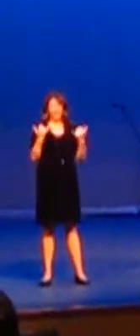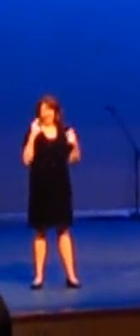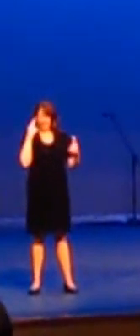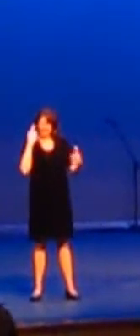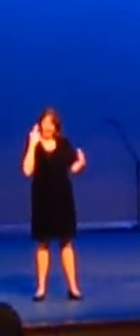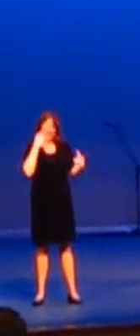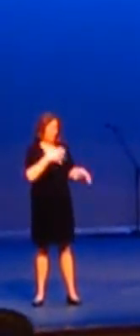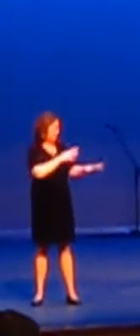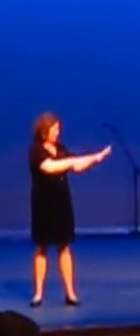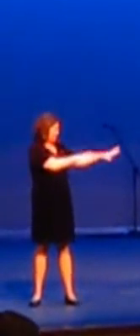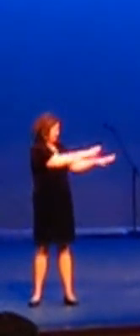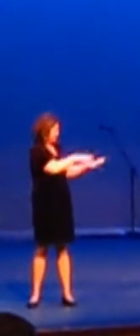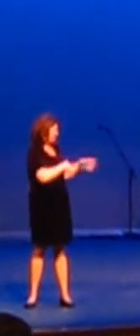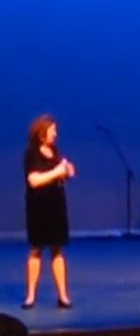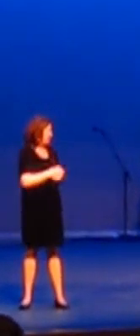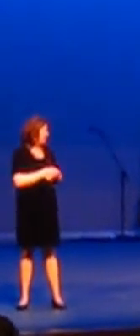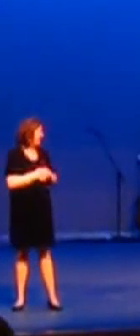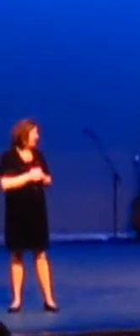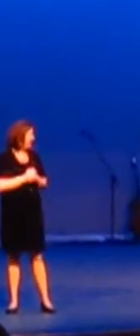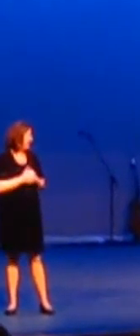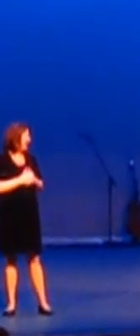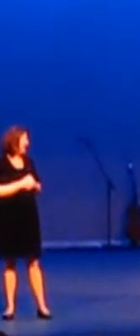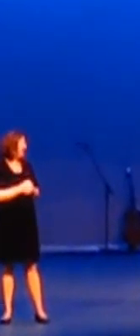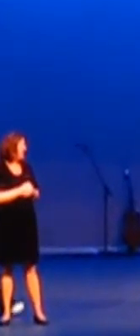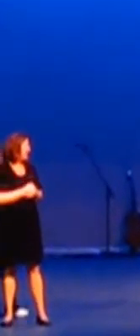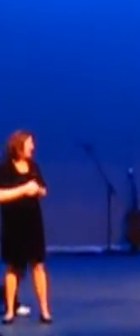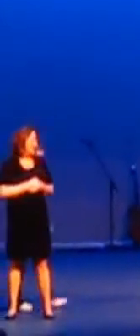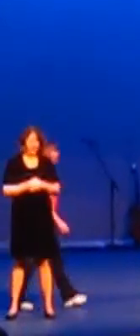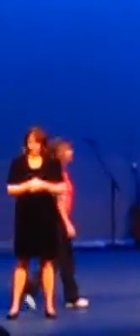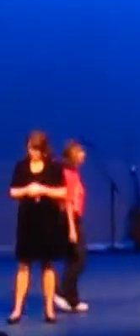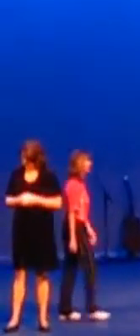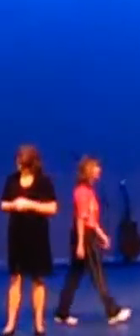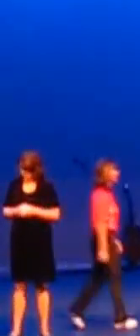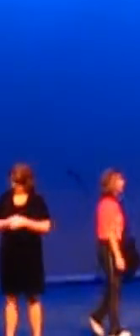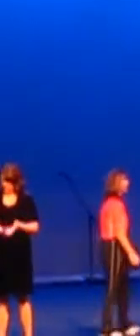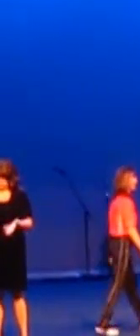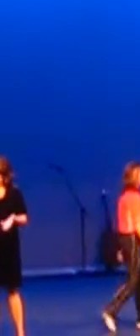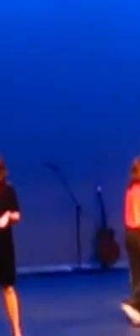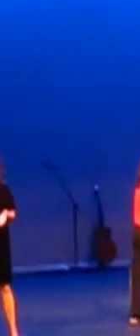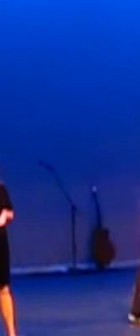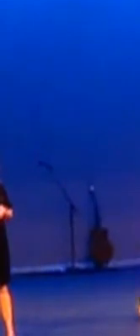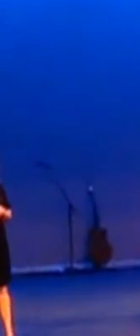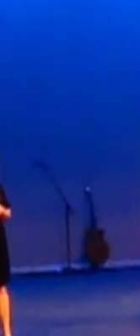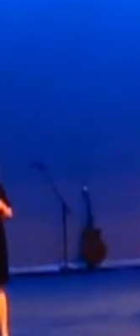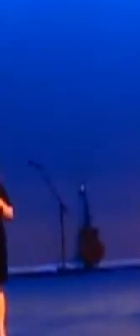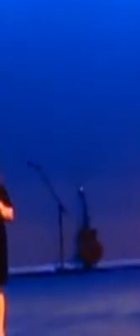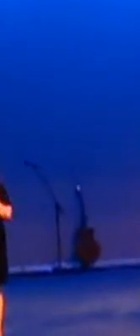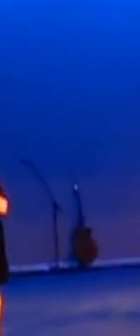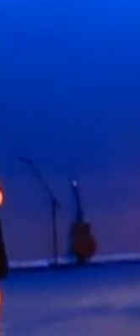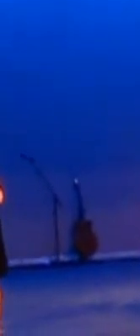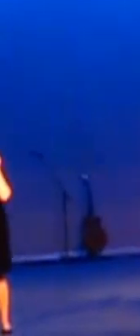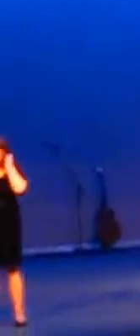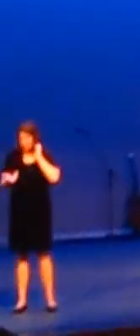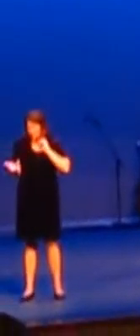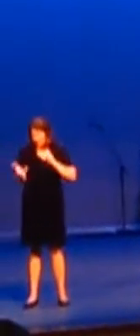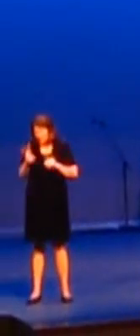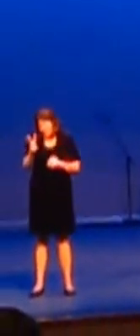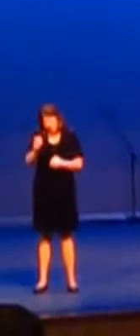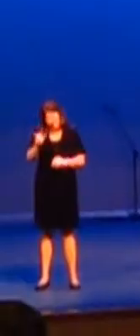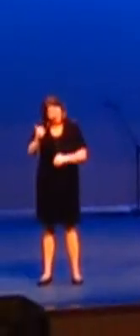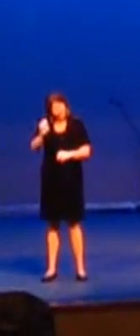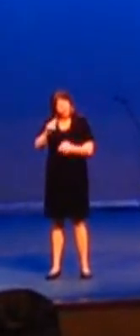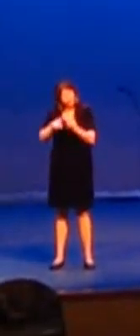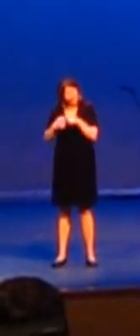throws the ball and chases sometimes. But even chase sticks. I'm not picky, but I'll chase anything. Now, I'm sorry. What was Willie's friend's